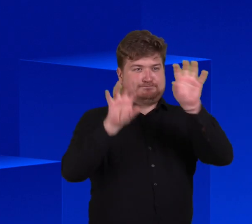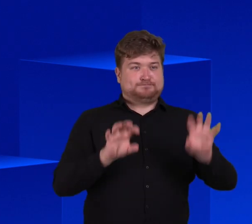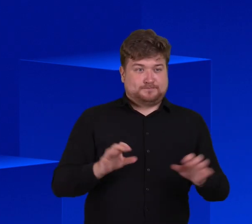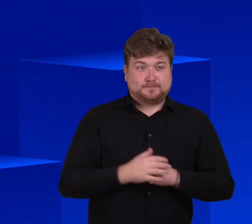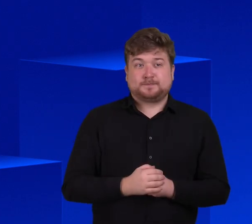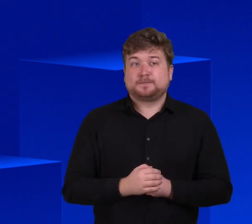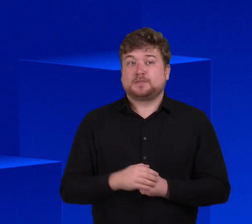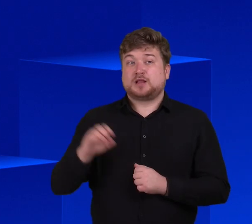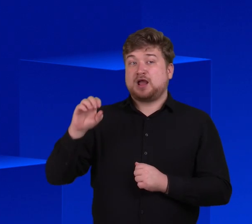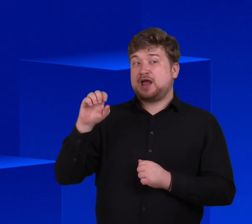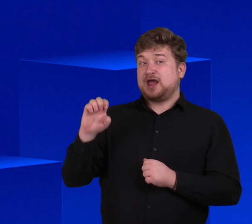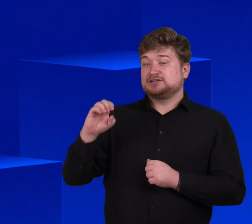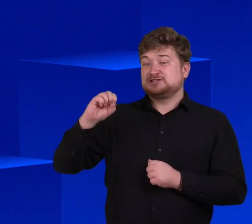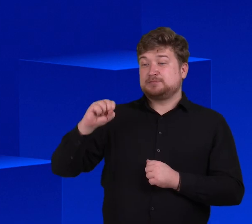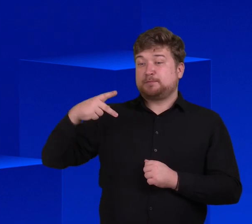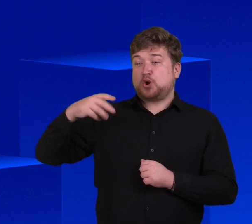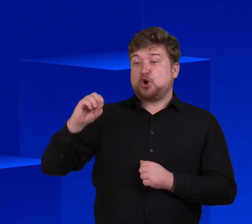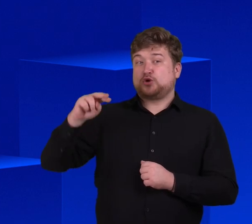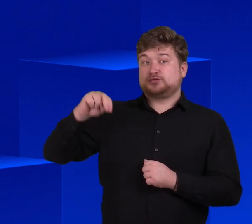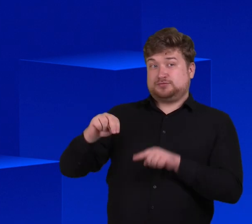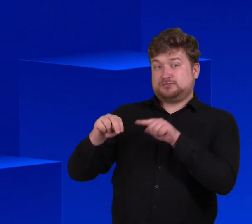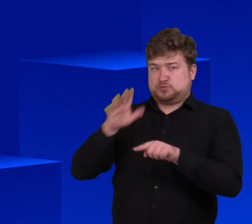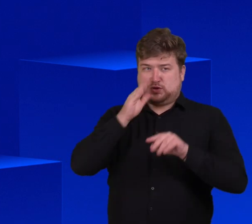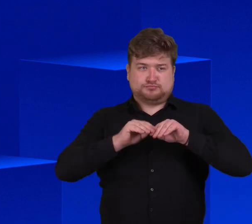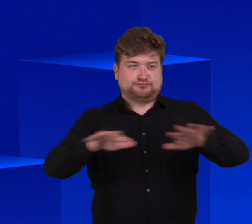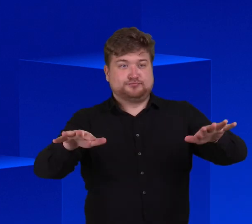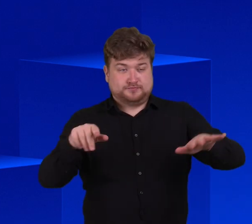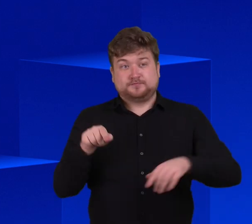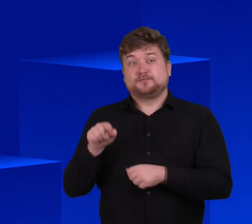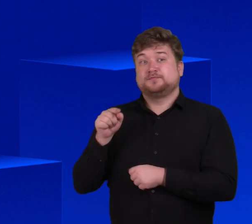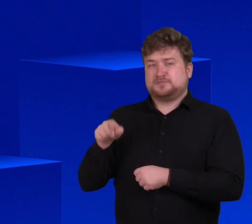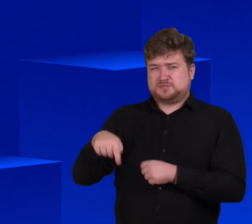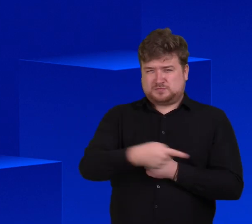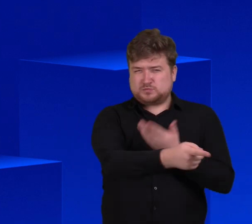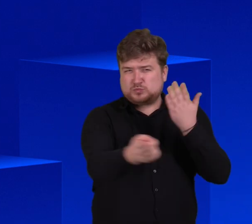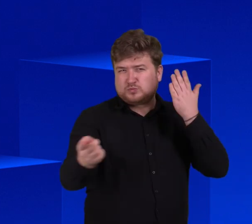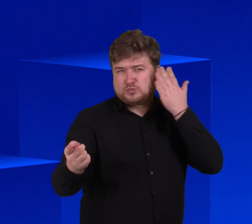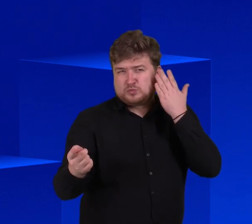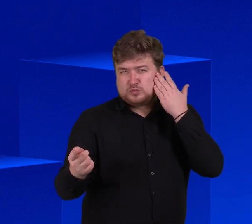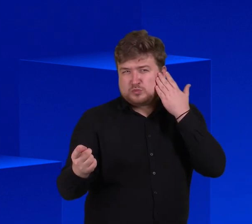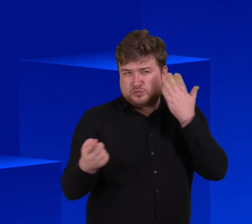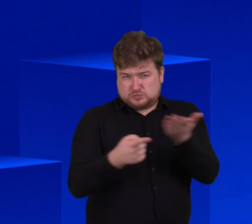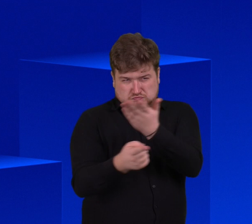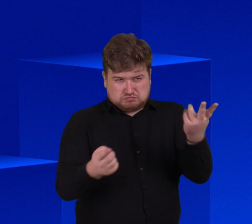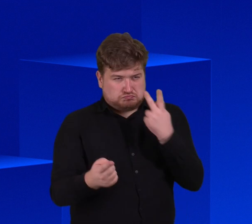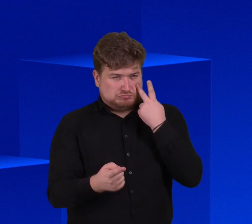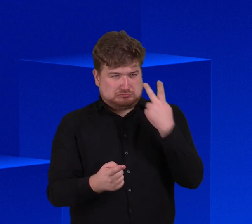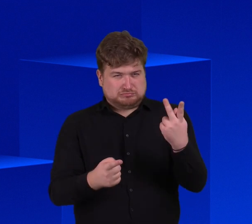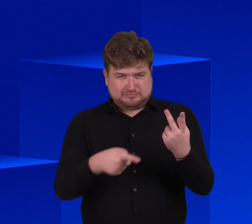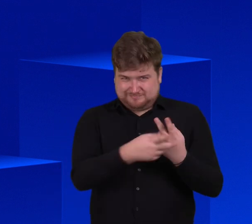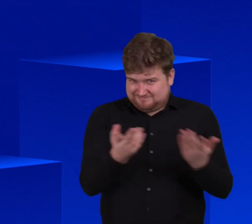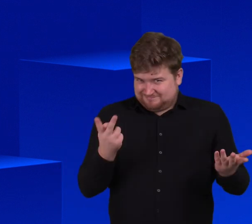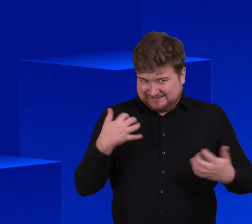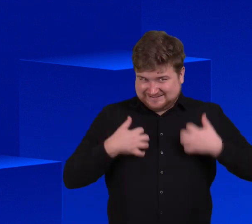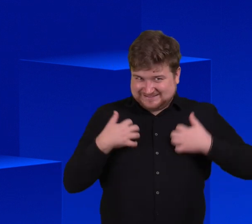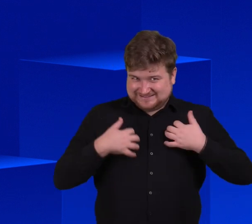interesting visualization of why data, why territorial evidence is important